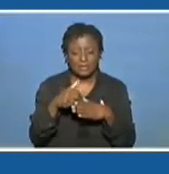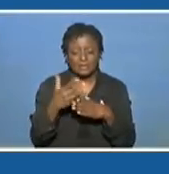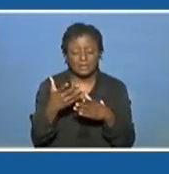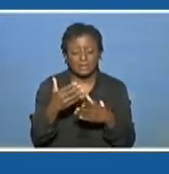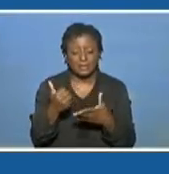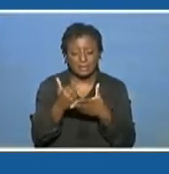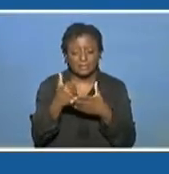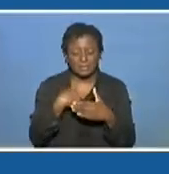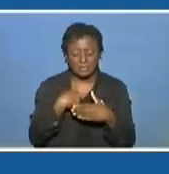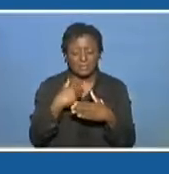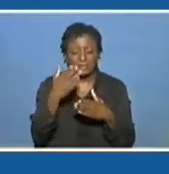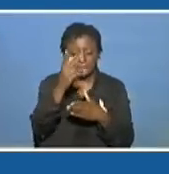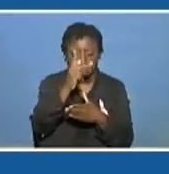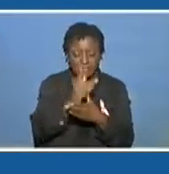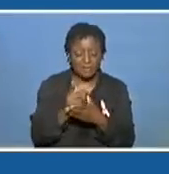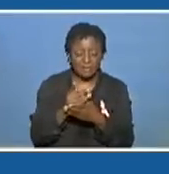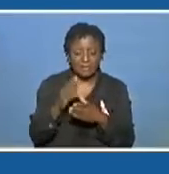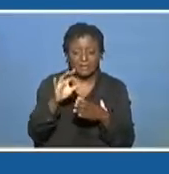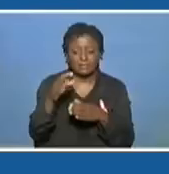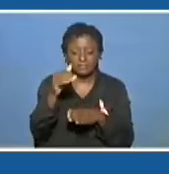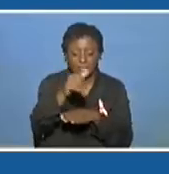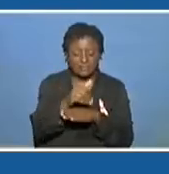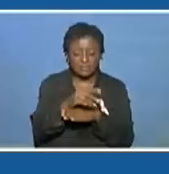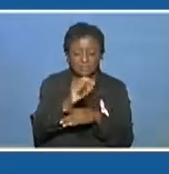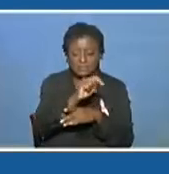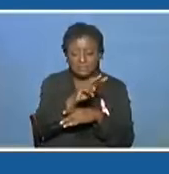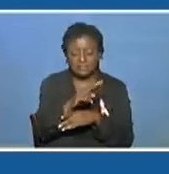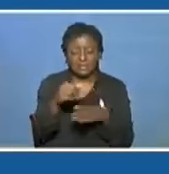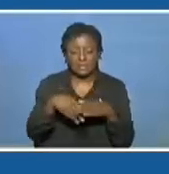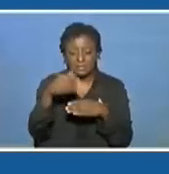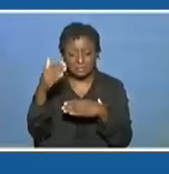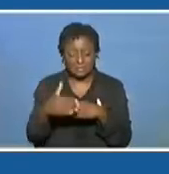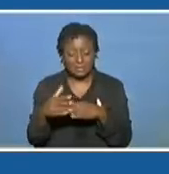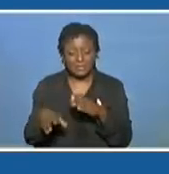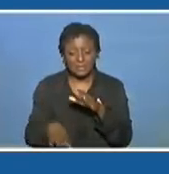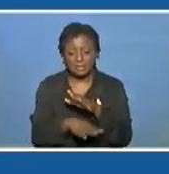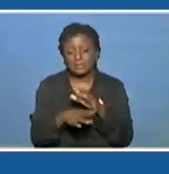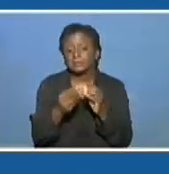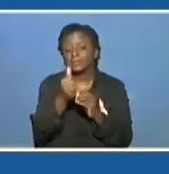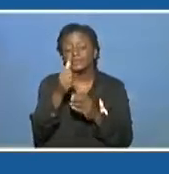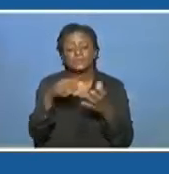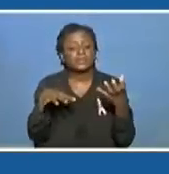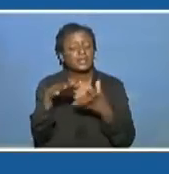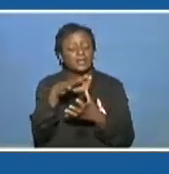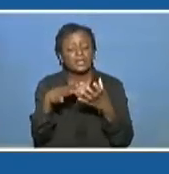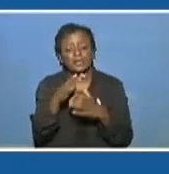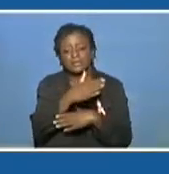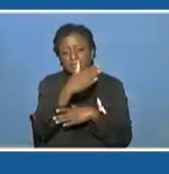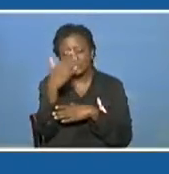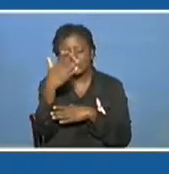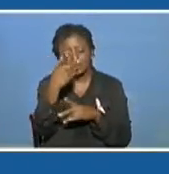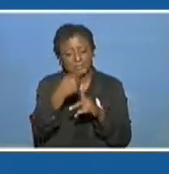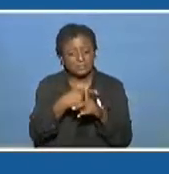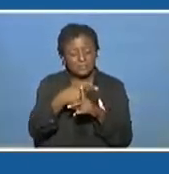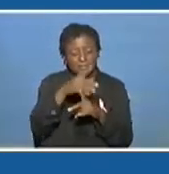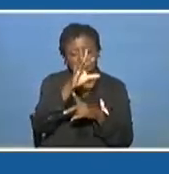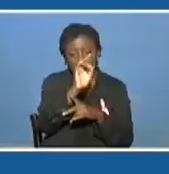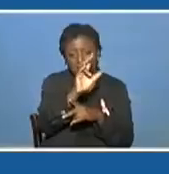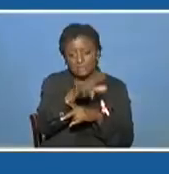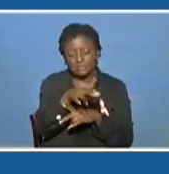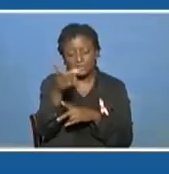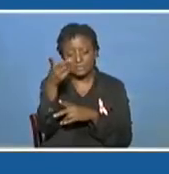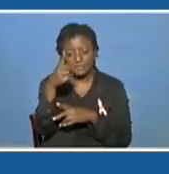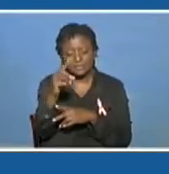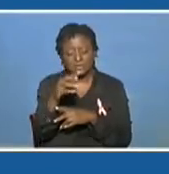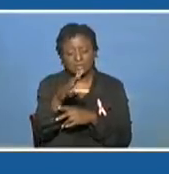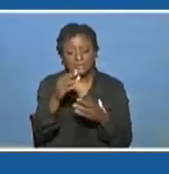evening television newscast. Now, outside of our studios, we're under mostly cloudy skies, temperature at 83 degrees, relative humidity